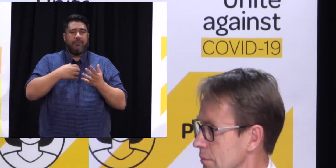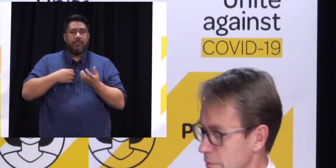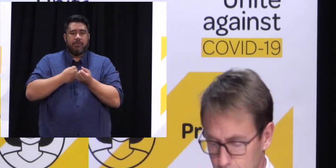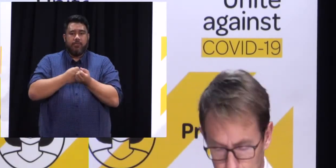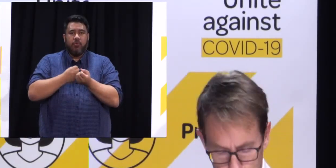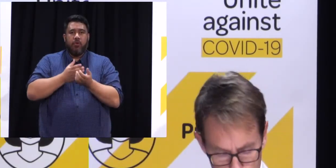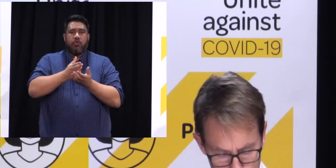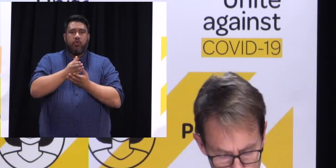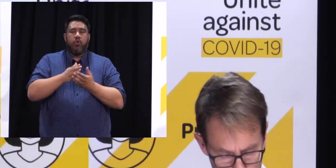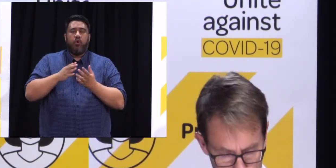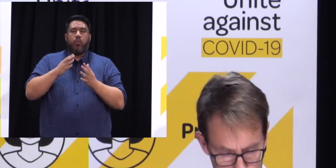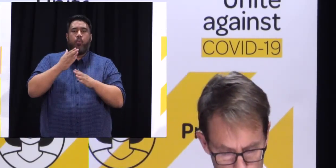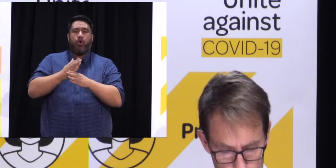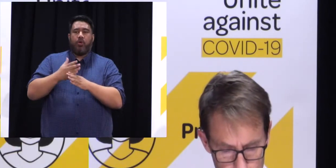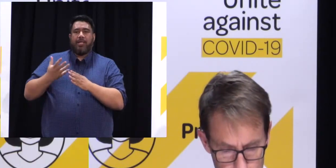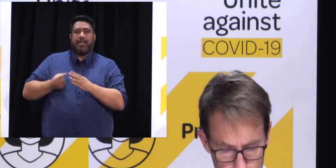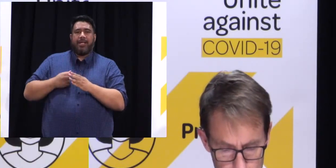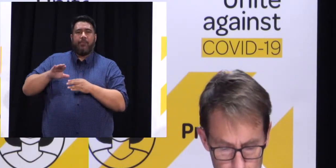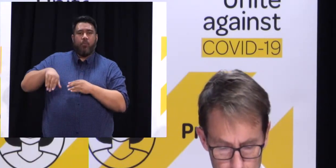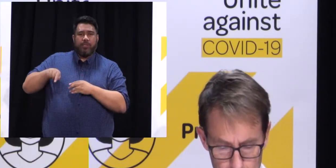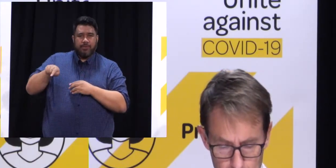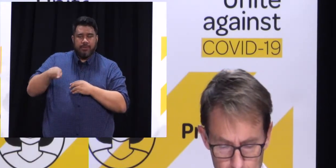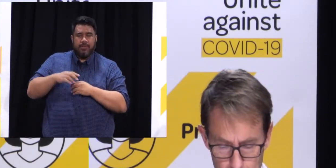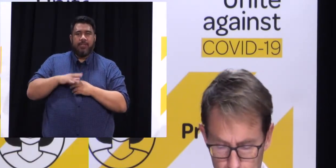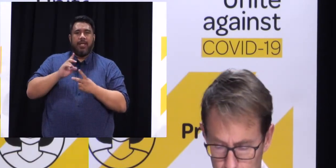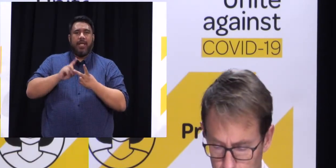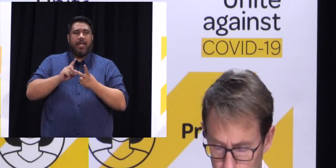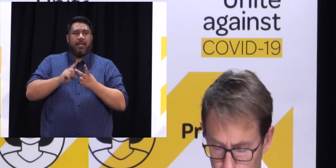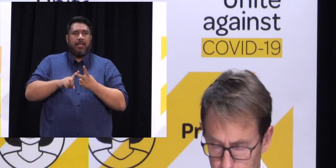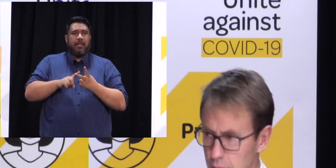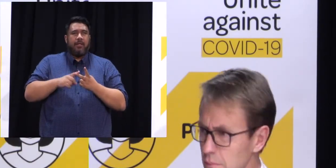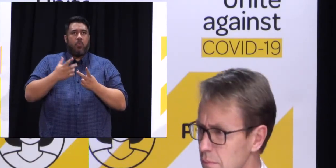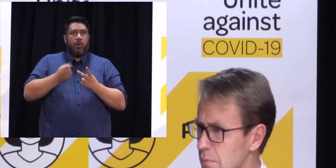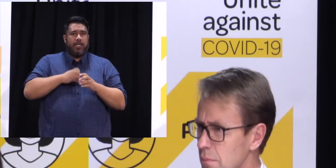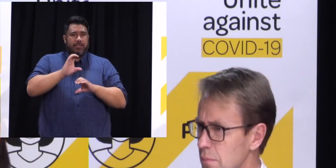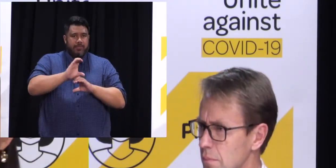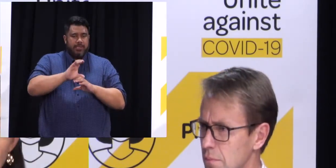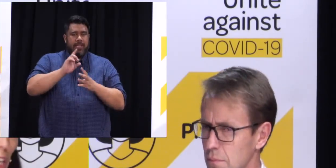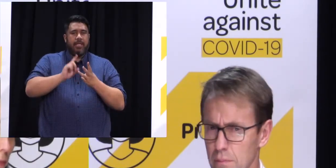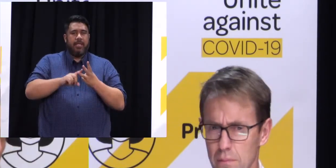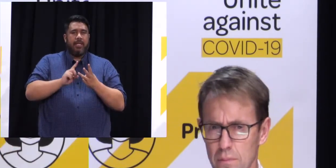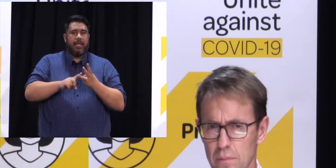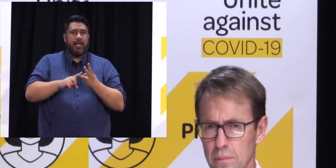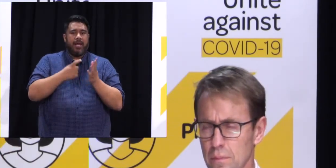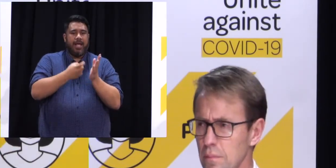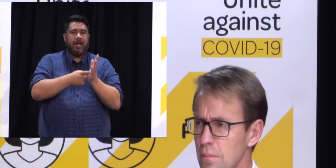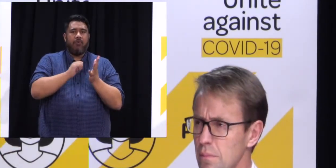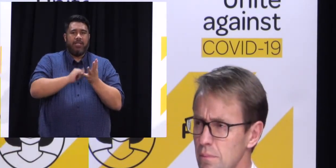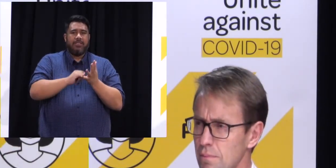and income, and also resurgence support and wage subsidy. I'll come back to you, Jane.